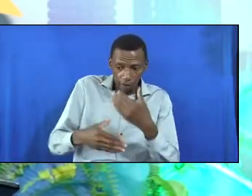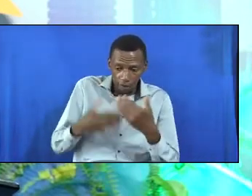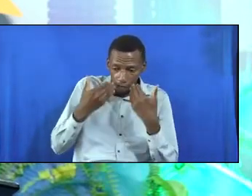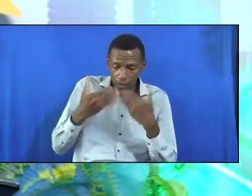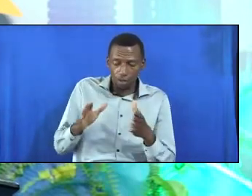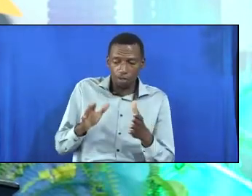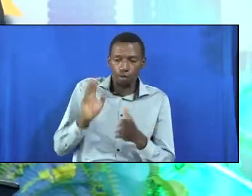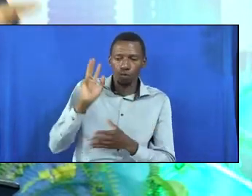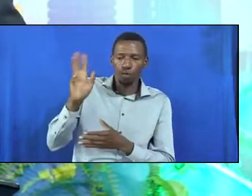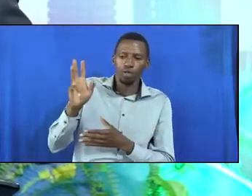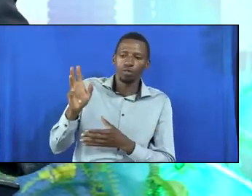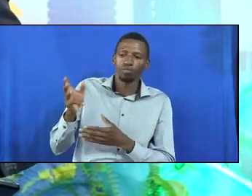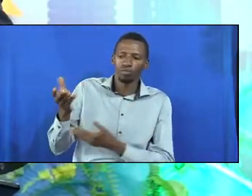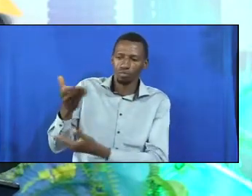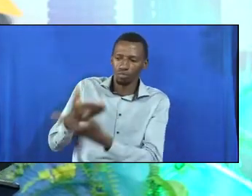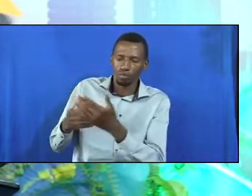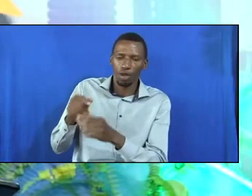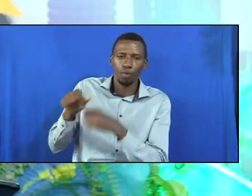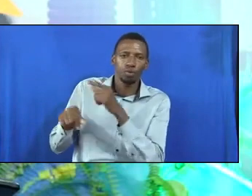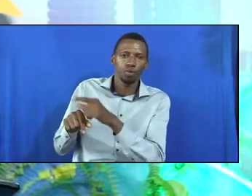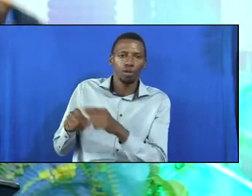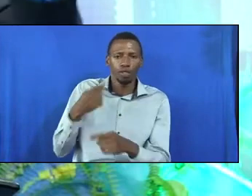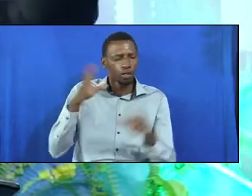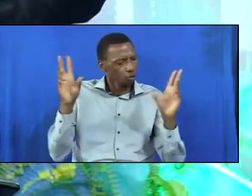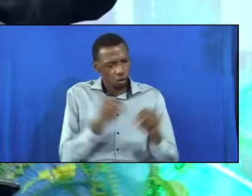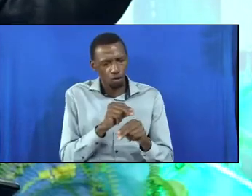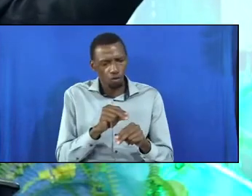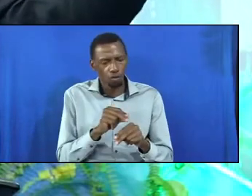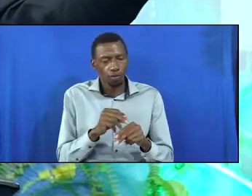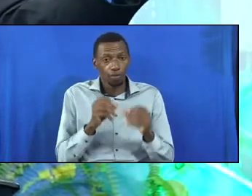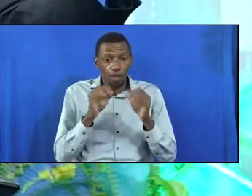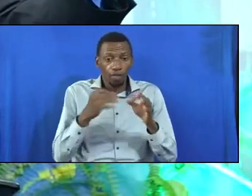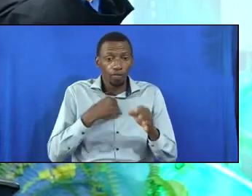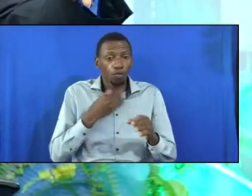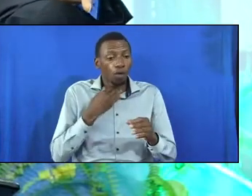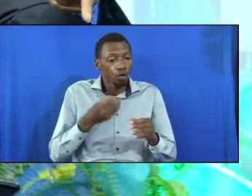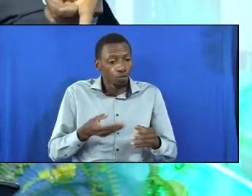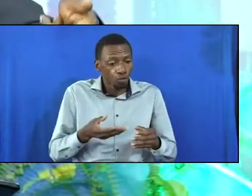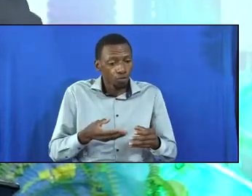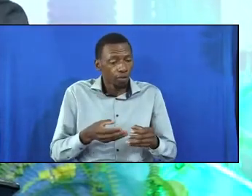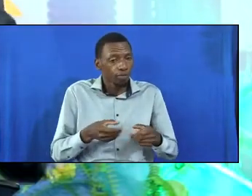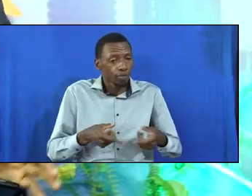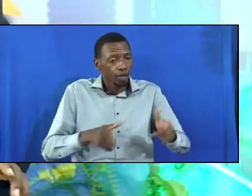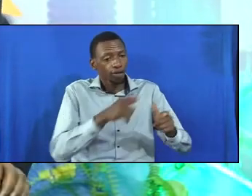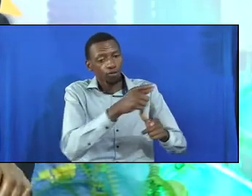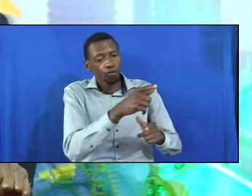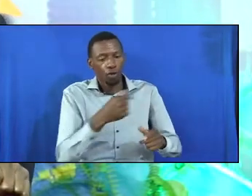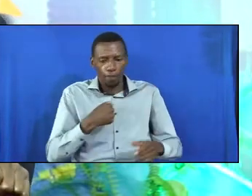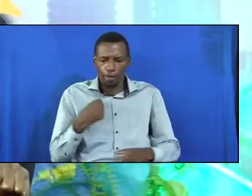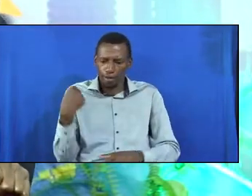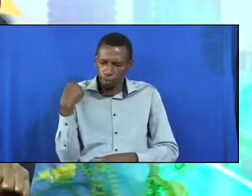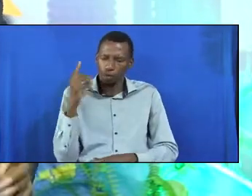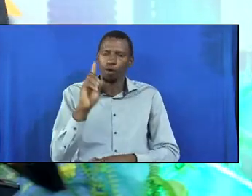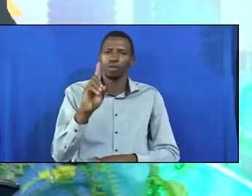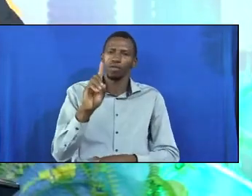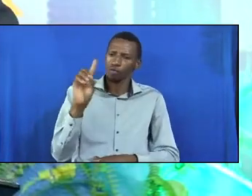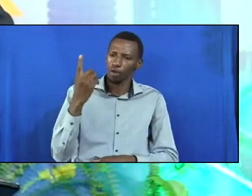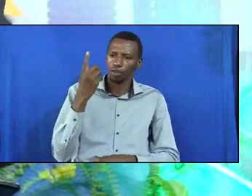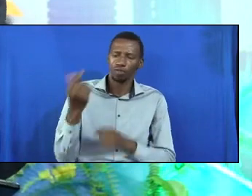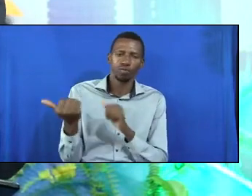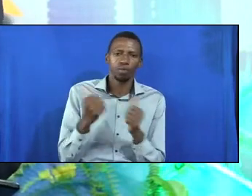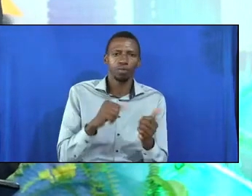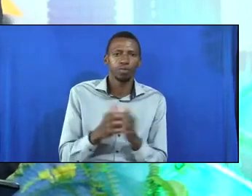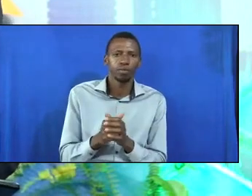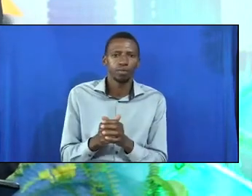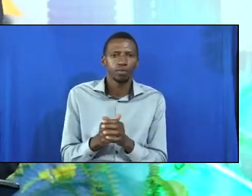"No, if I'm to allow you, I'm to be number one to be baptized." That was a real fix. So they went